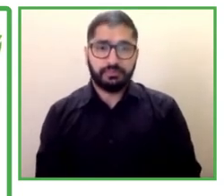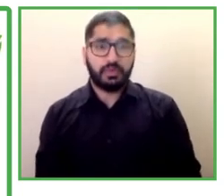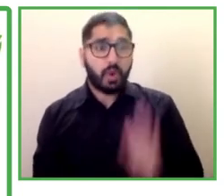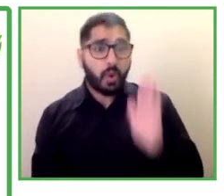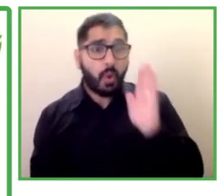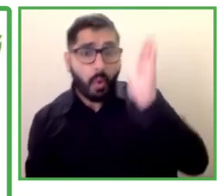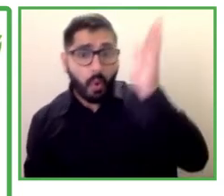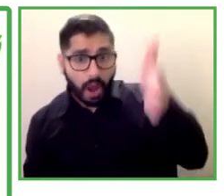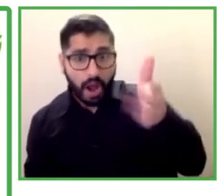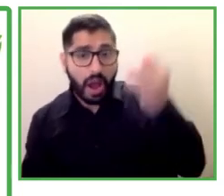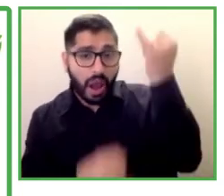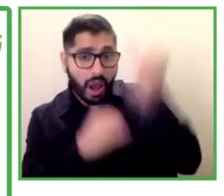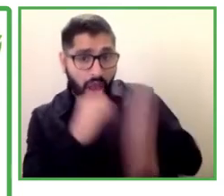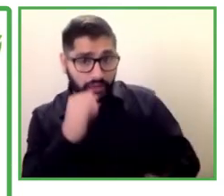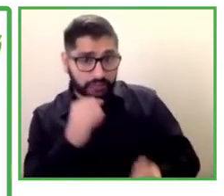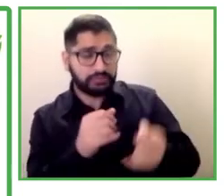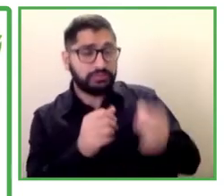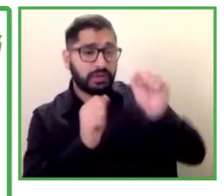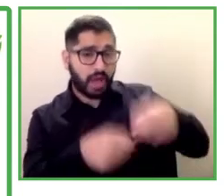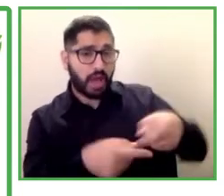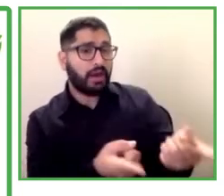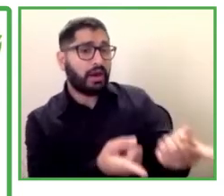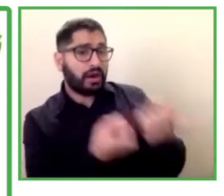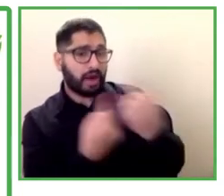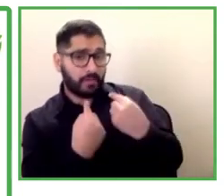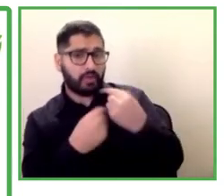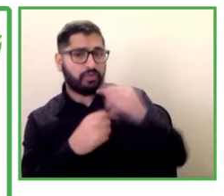collaborate on state-level policy.